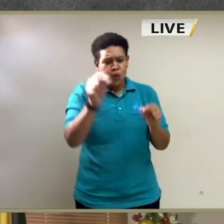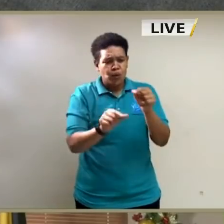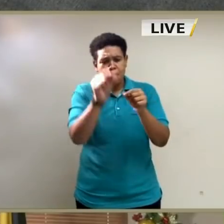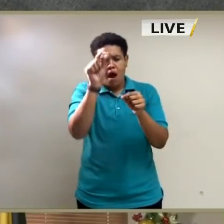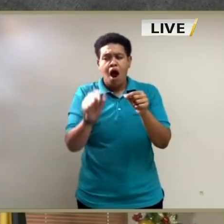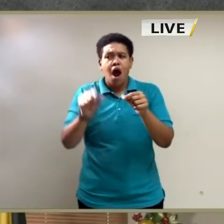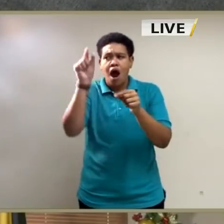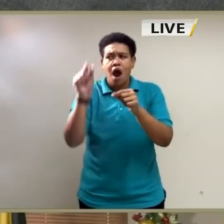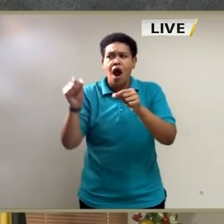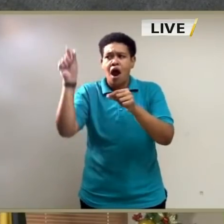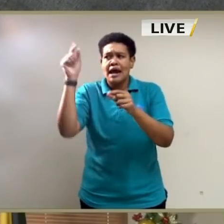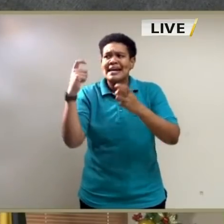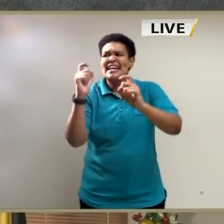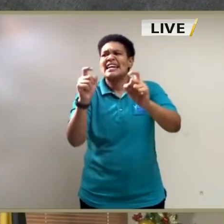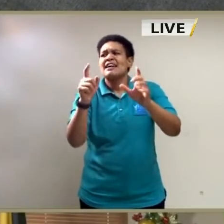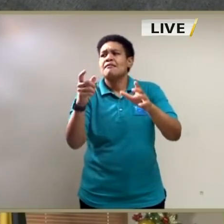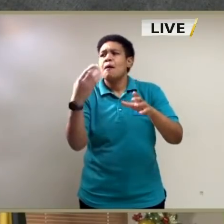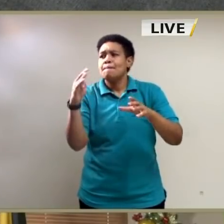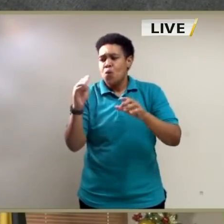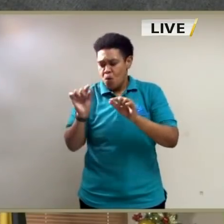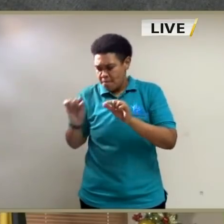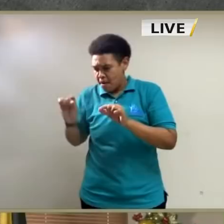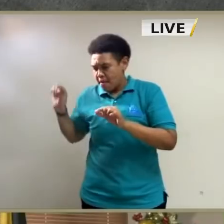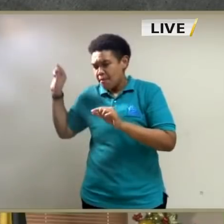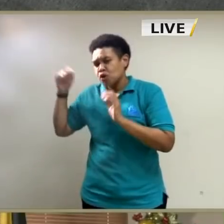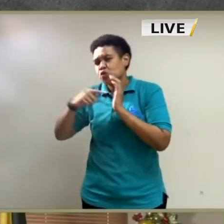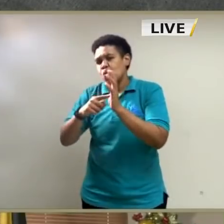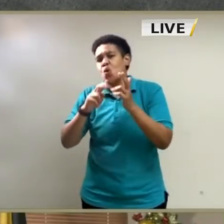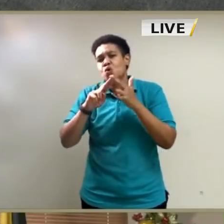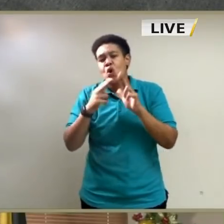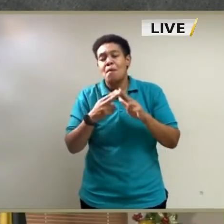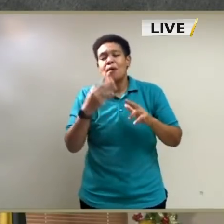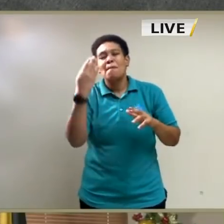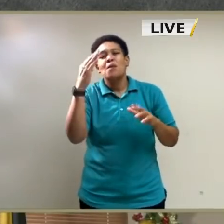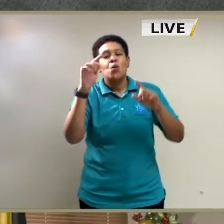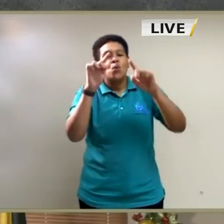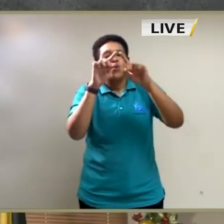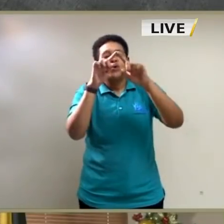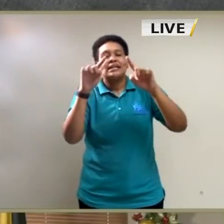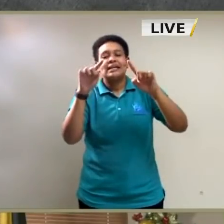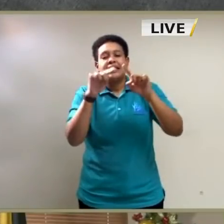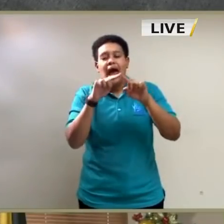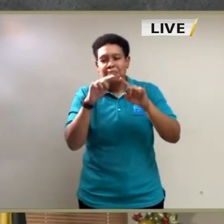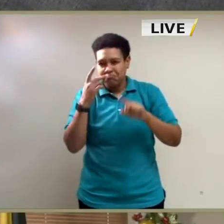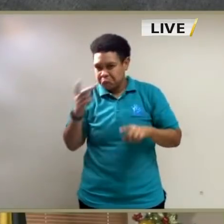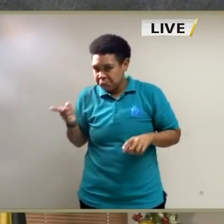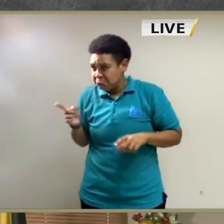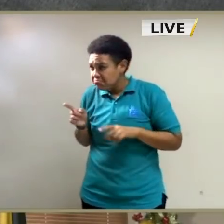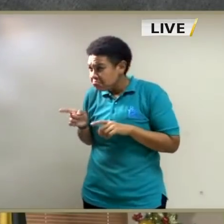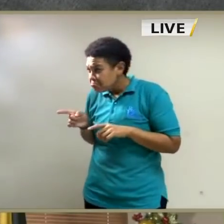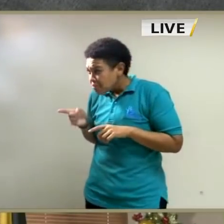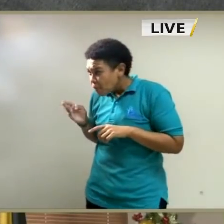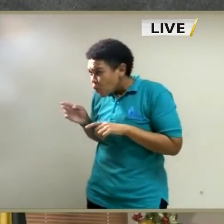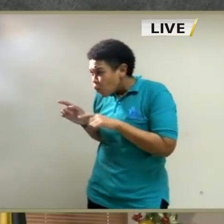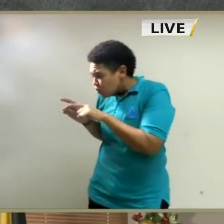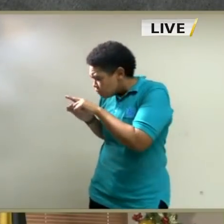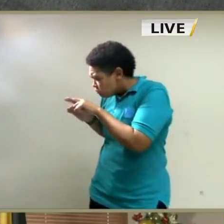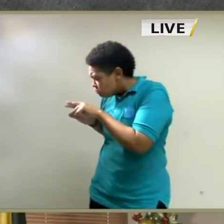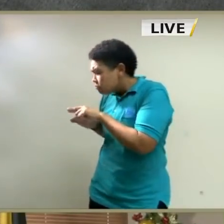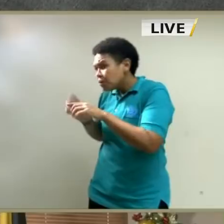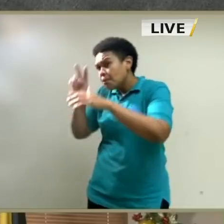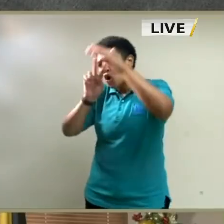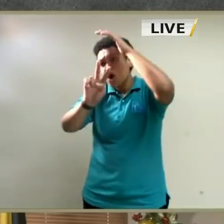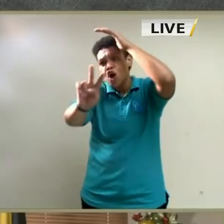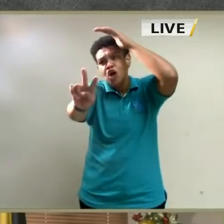would give you the cases. So the blue diamond shape would be the projected cases,